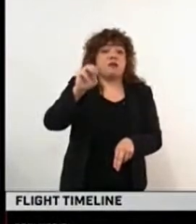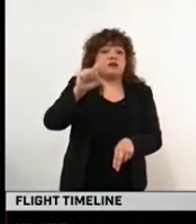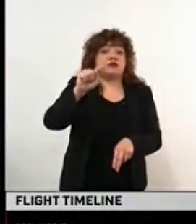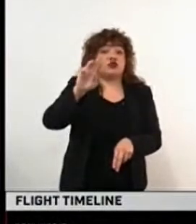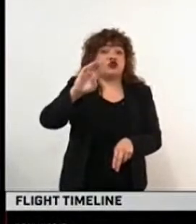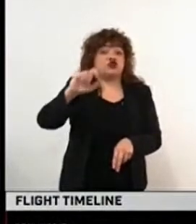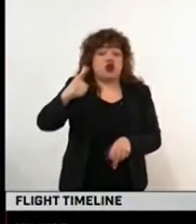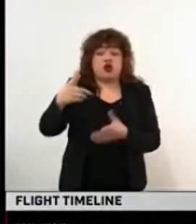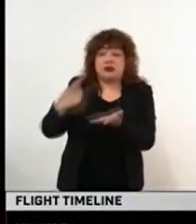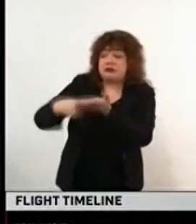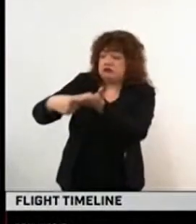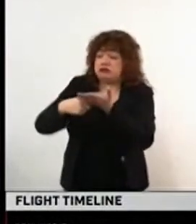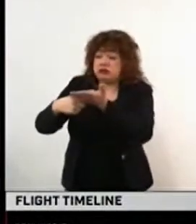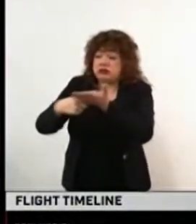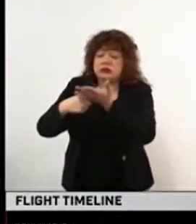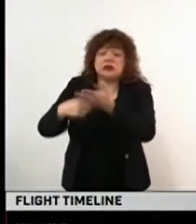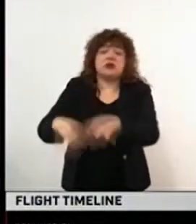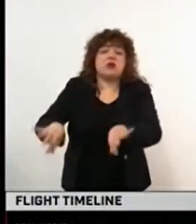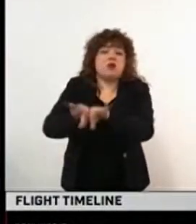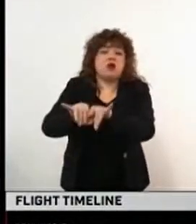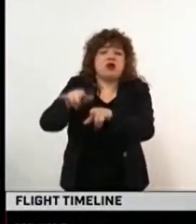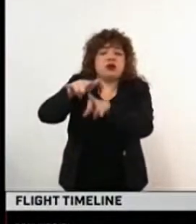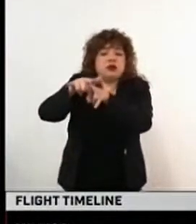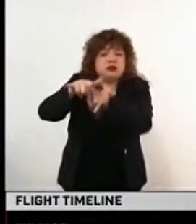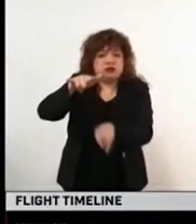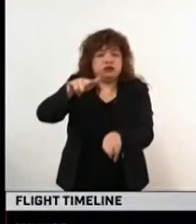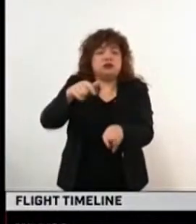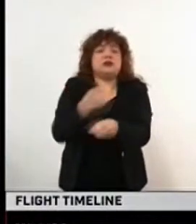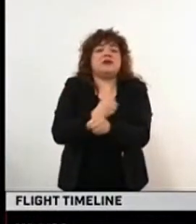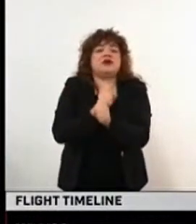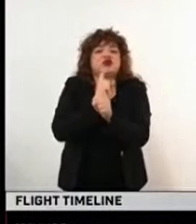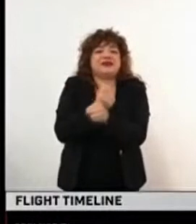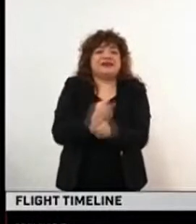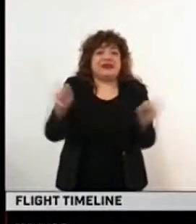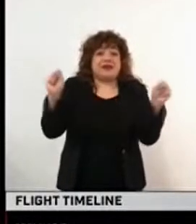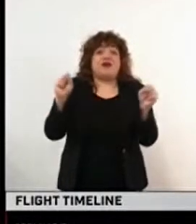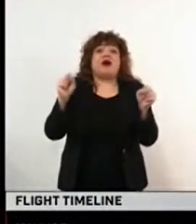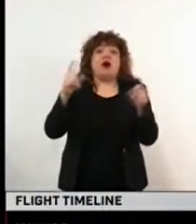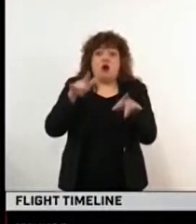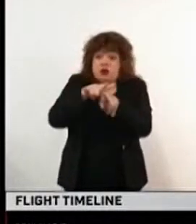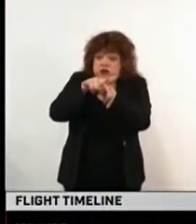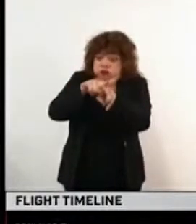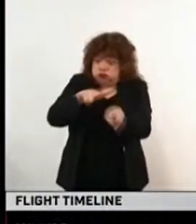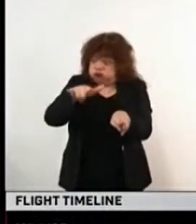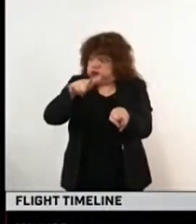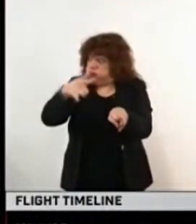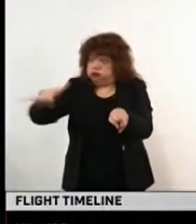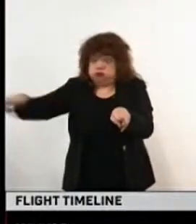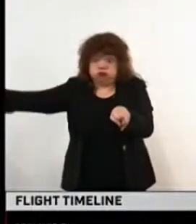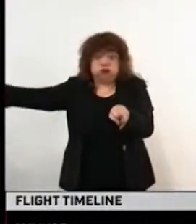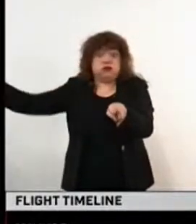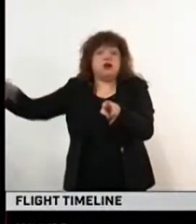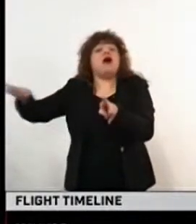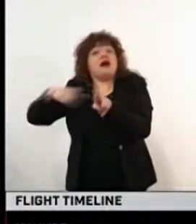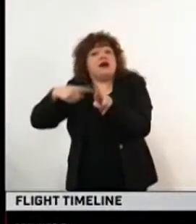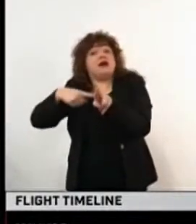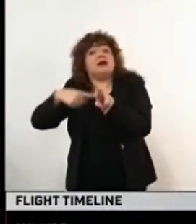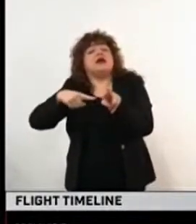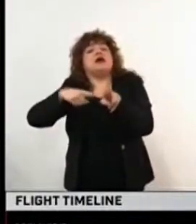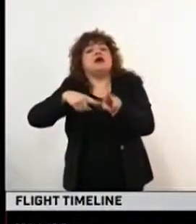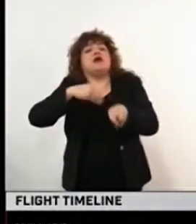go. From here, we actually go into as I mentioned, 3 or 5 seconds after drop, we ignite